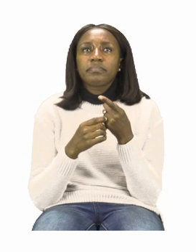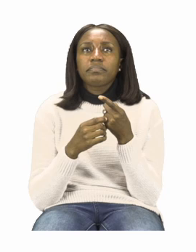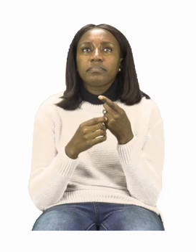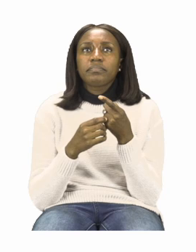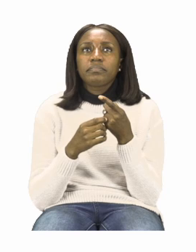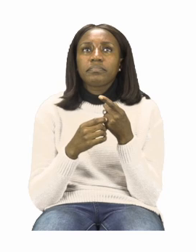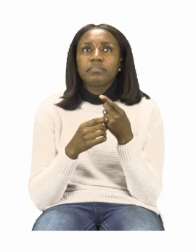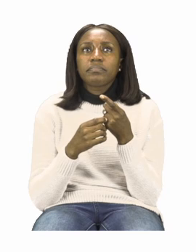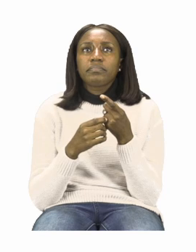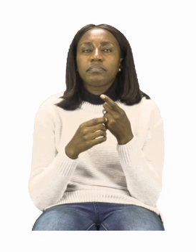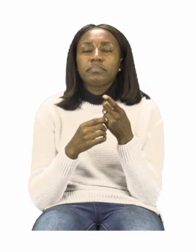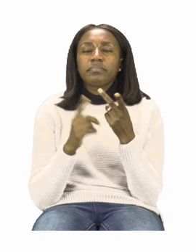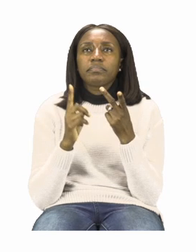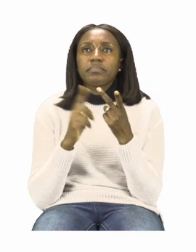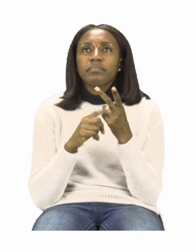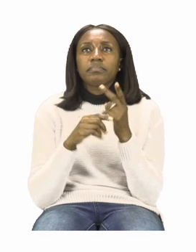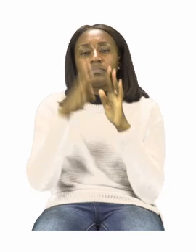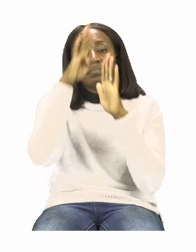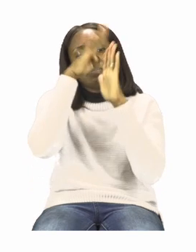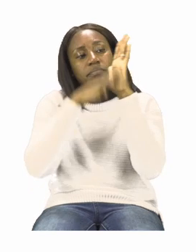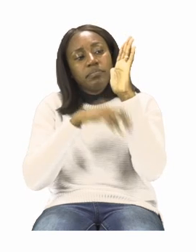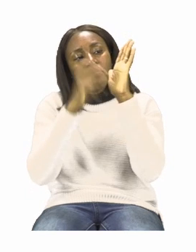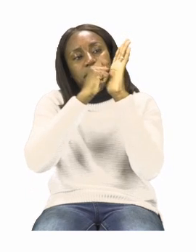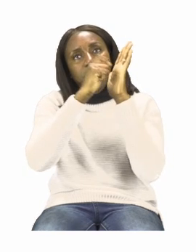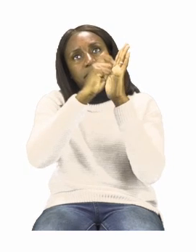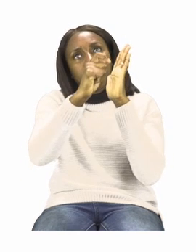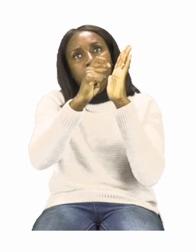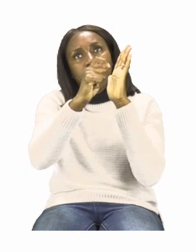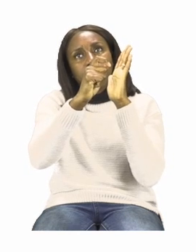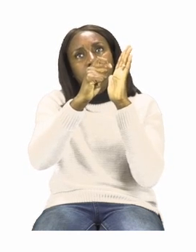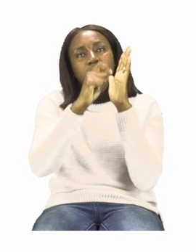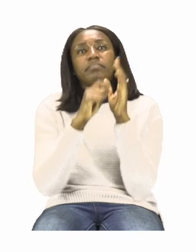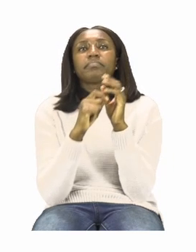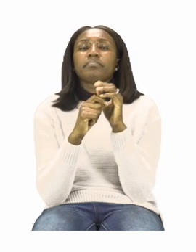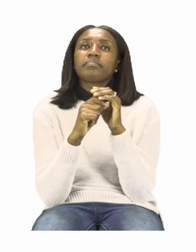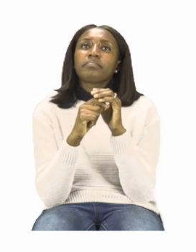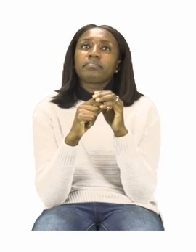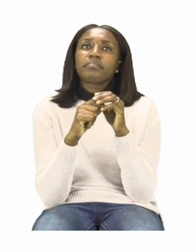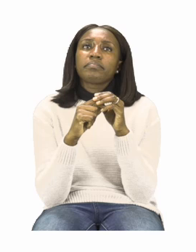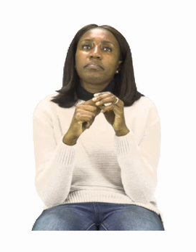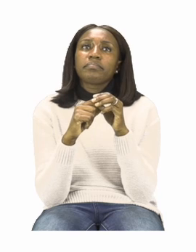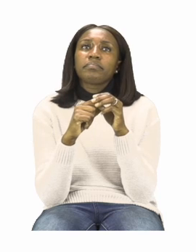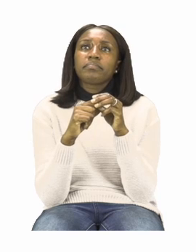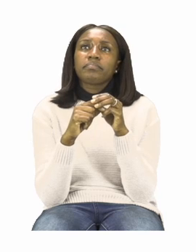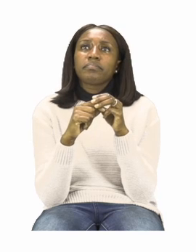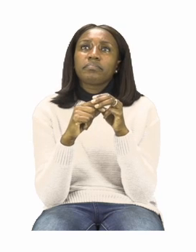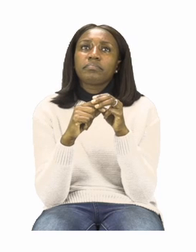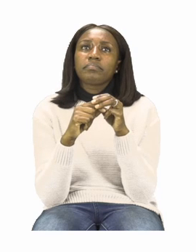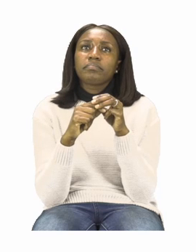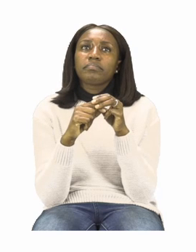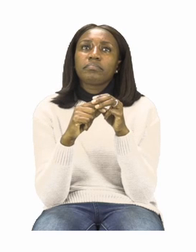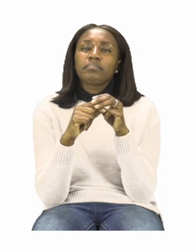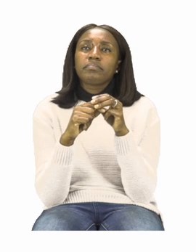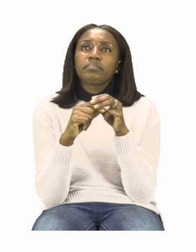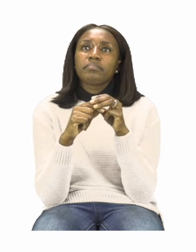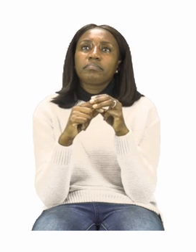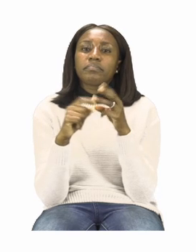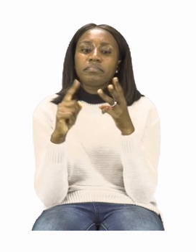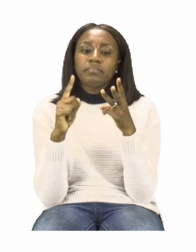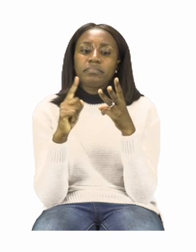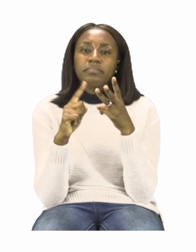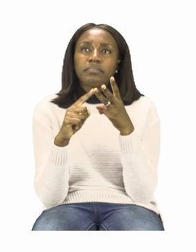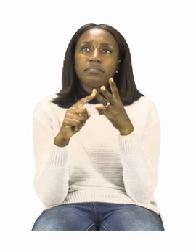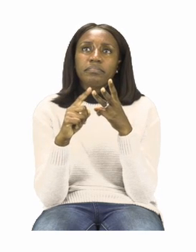Then we have chalkboard. We have a picture of a